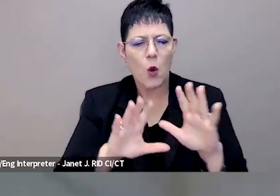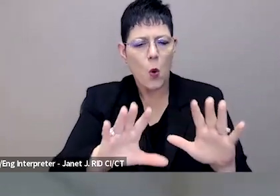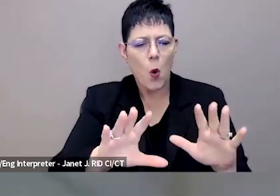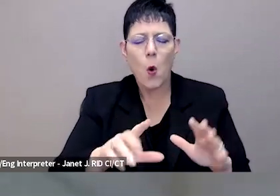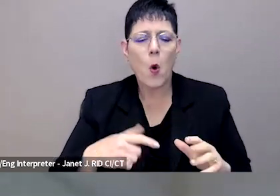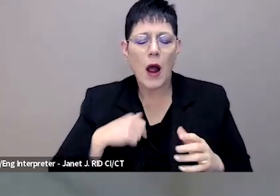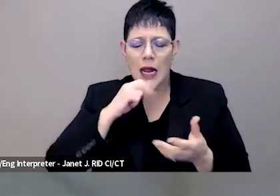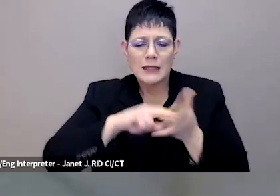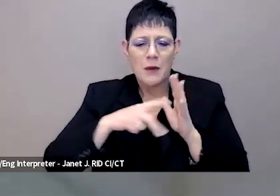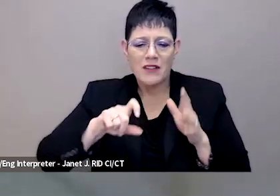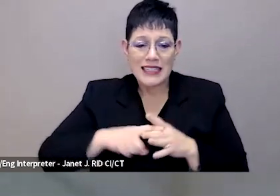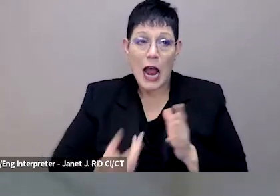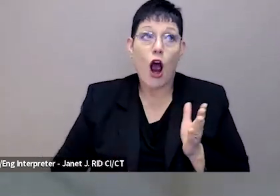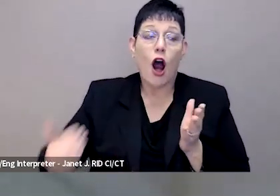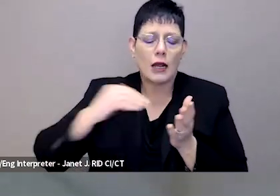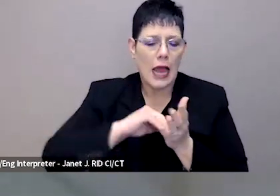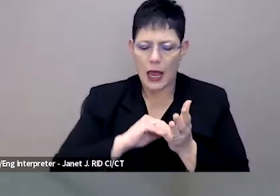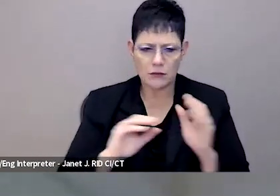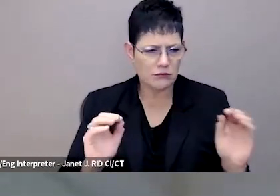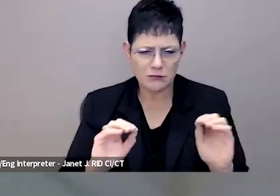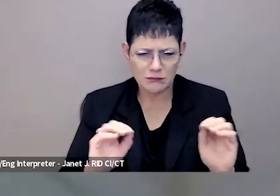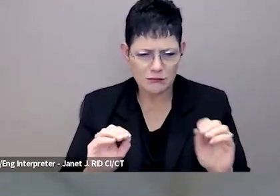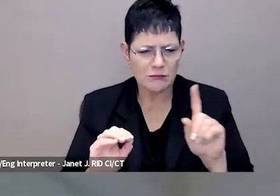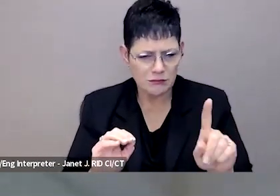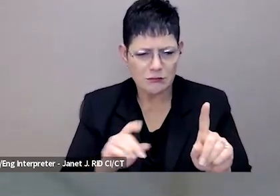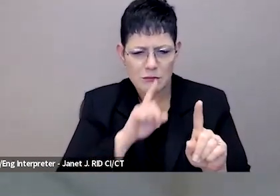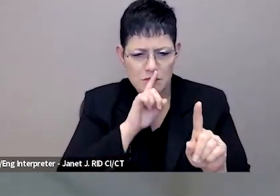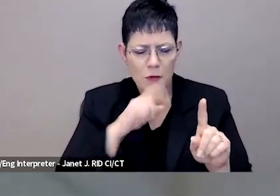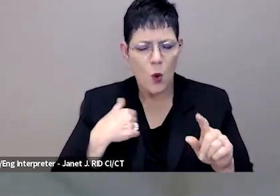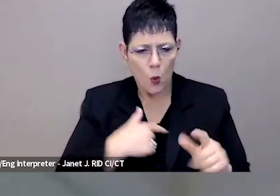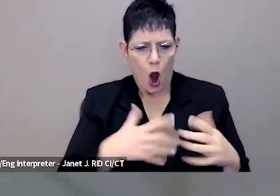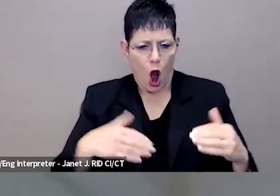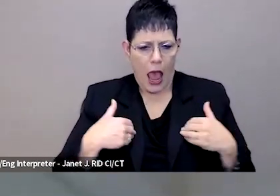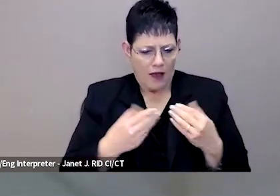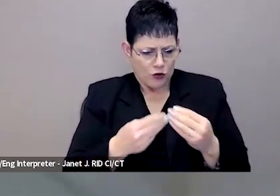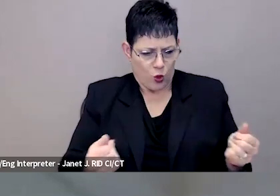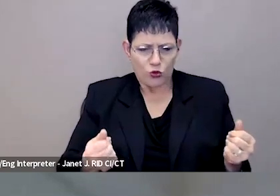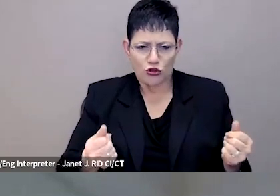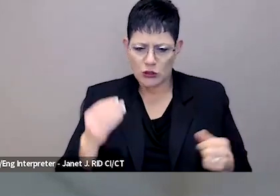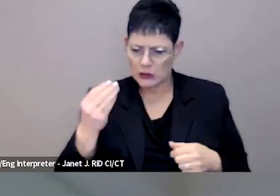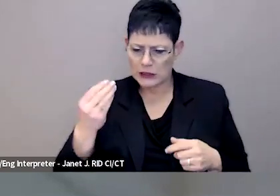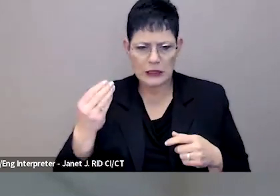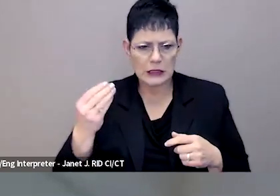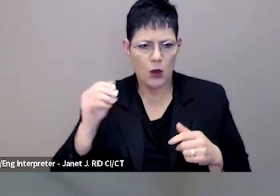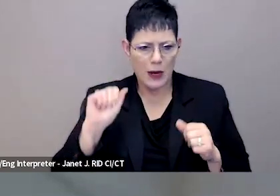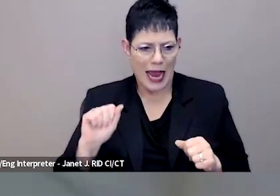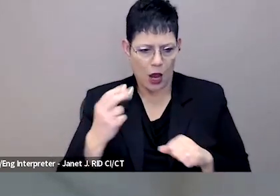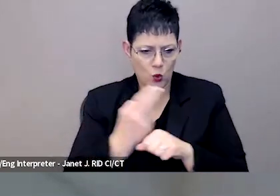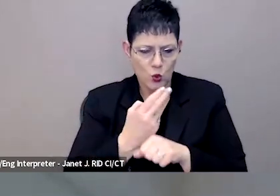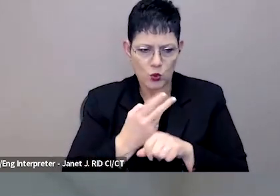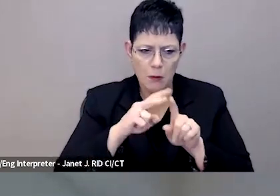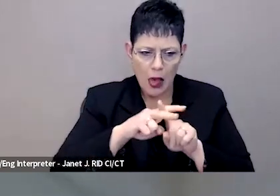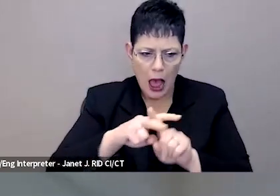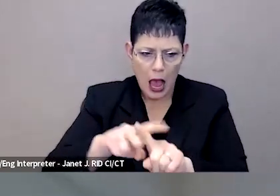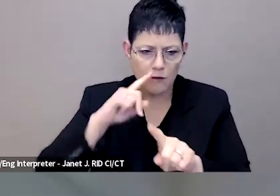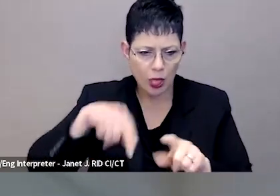from scratch by any means. There are a lot of existing strategies and solutions that could be pulled together into